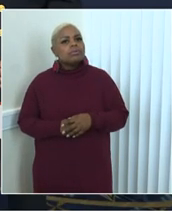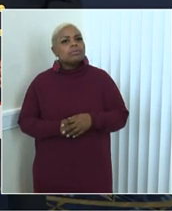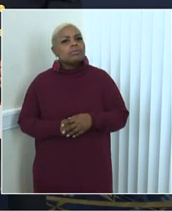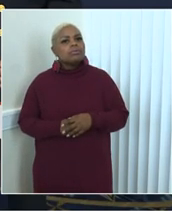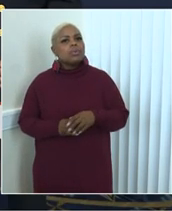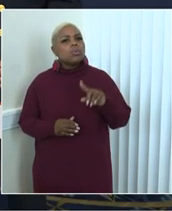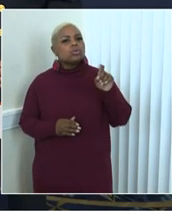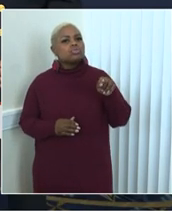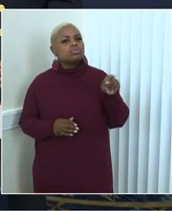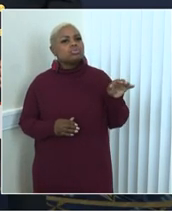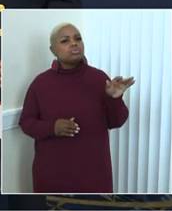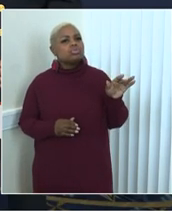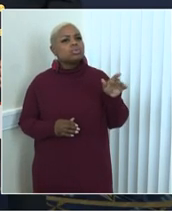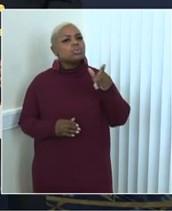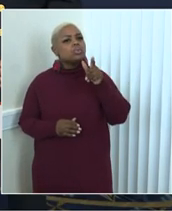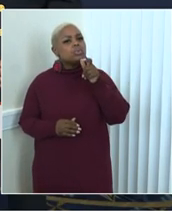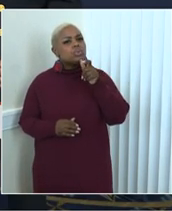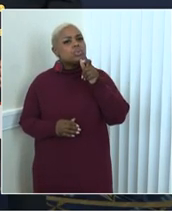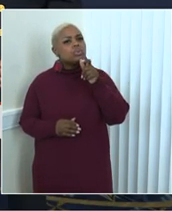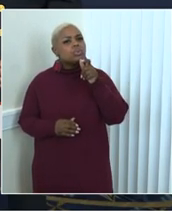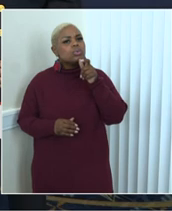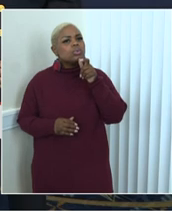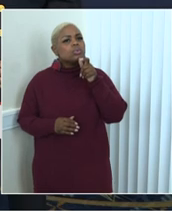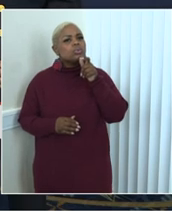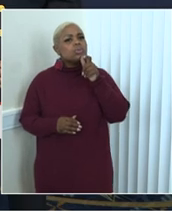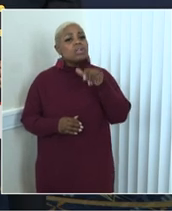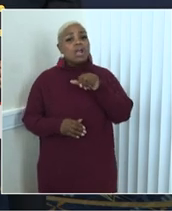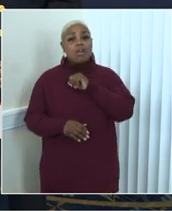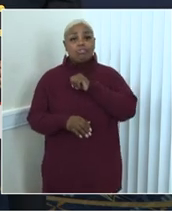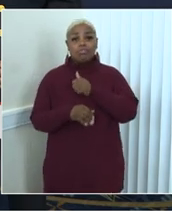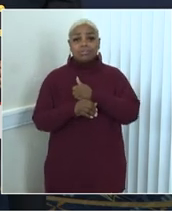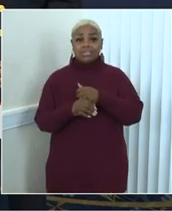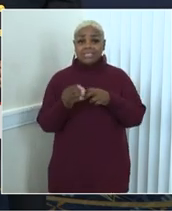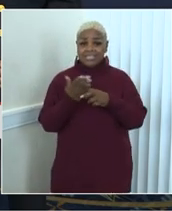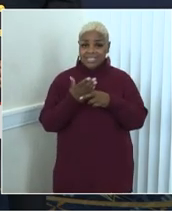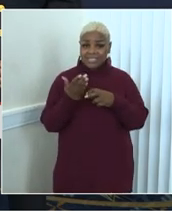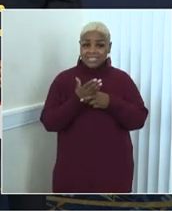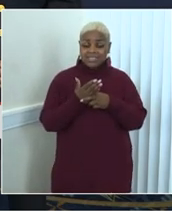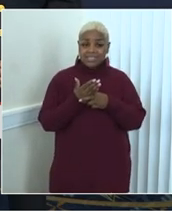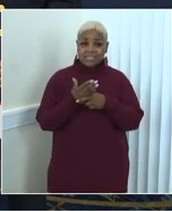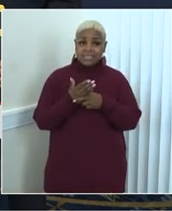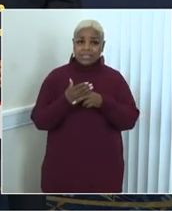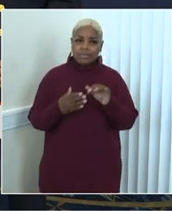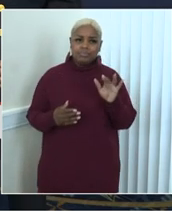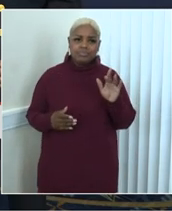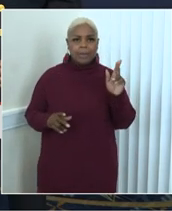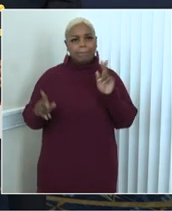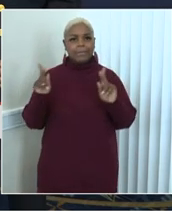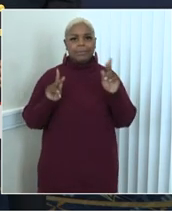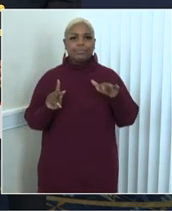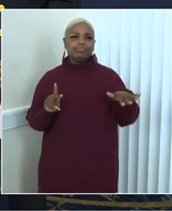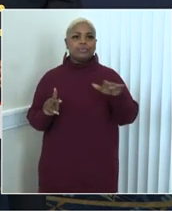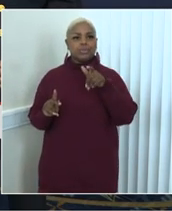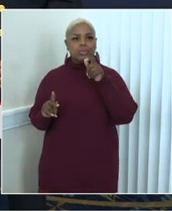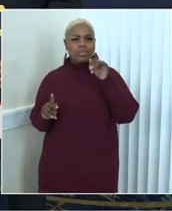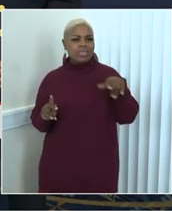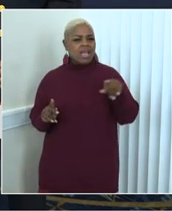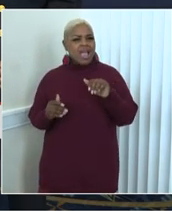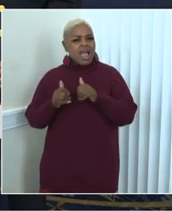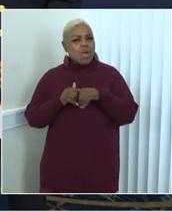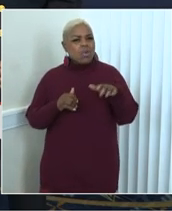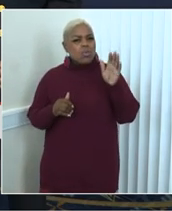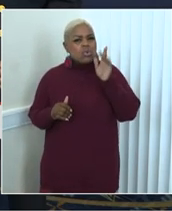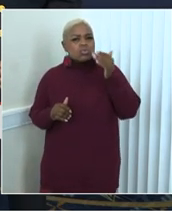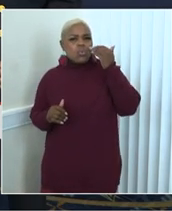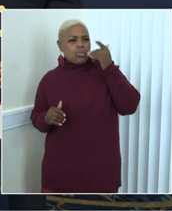know? How do you know? And then to that, the fact that we're just hours away really from this event tomorrow and people don't